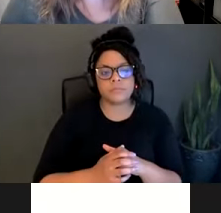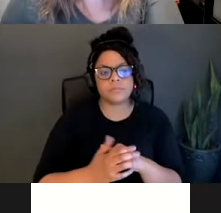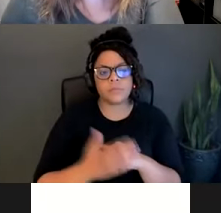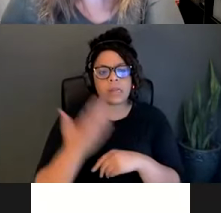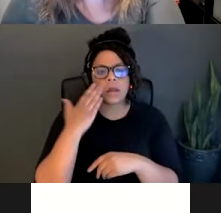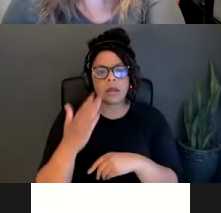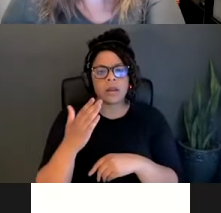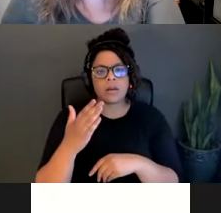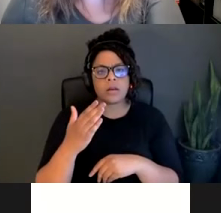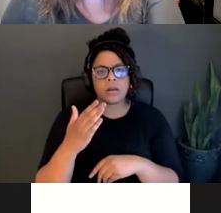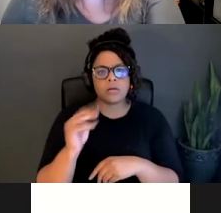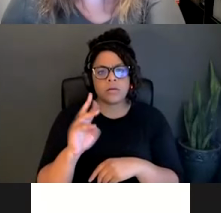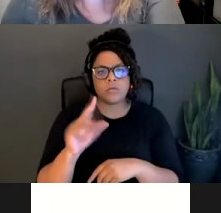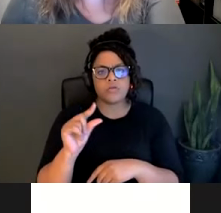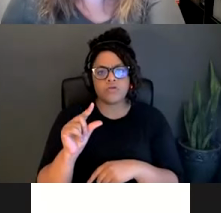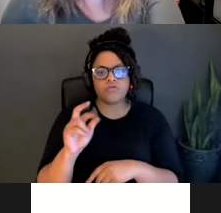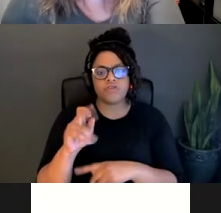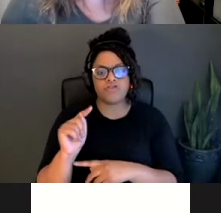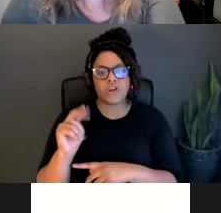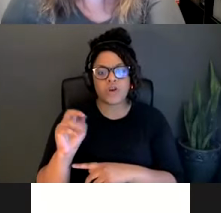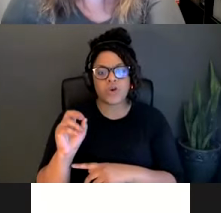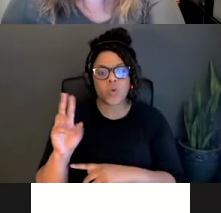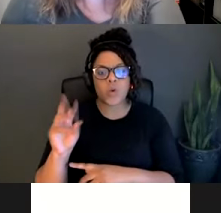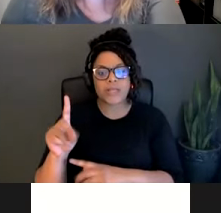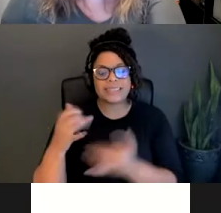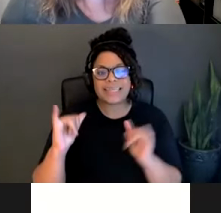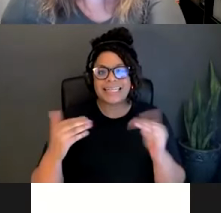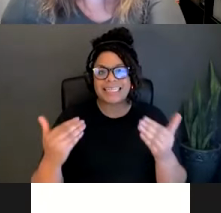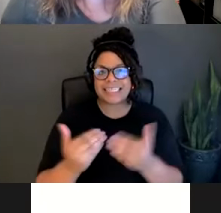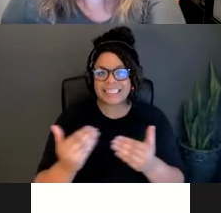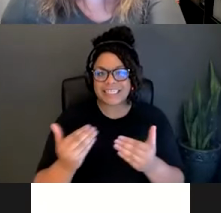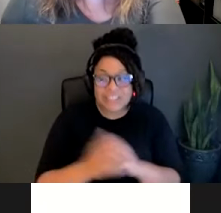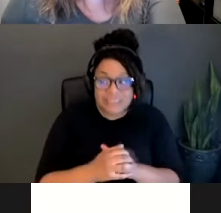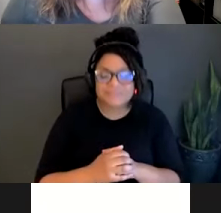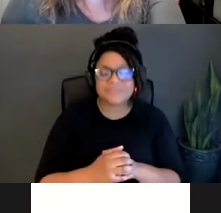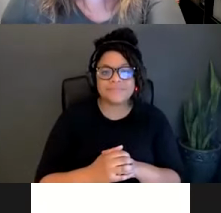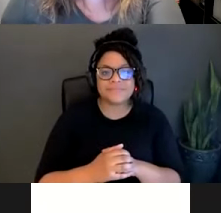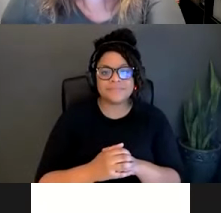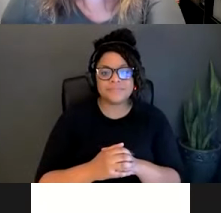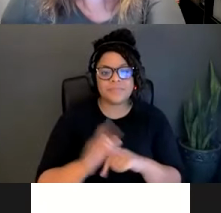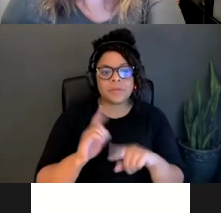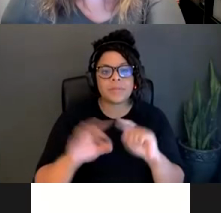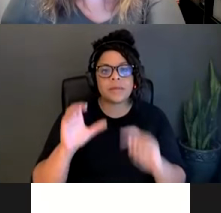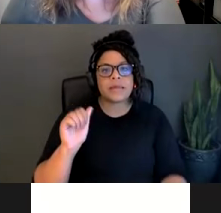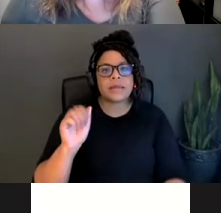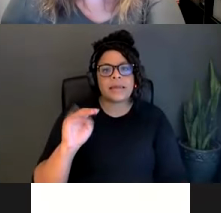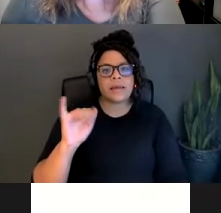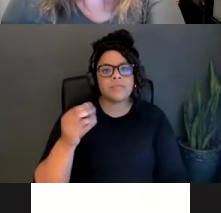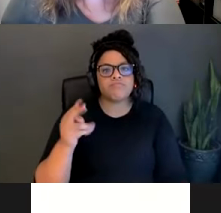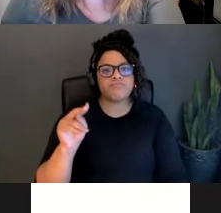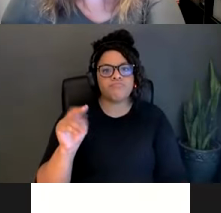Mr. Regent Norwood is still here and with us, but Cam Johnson has a